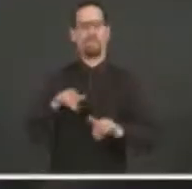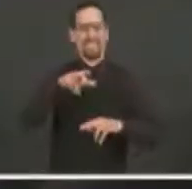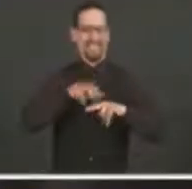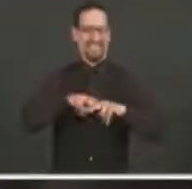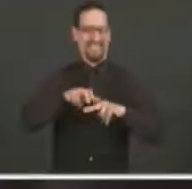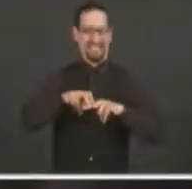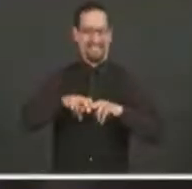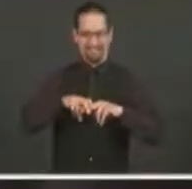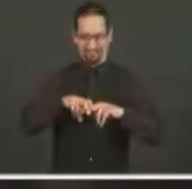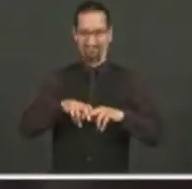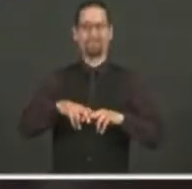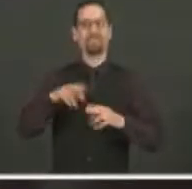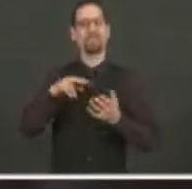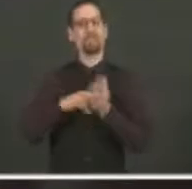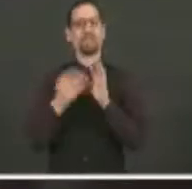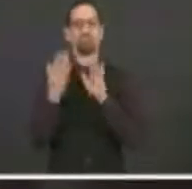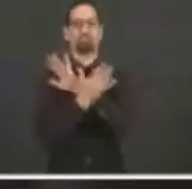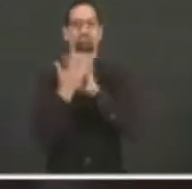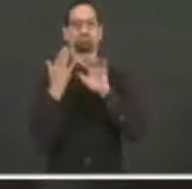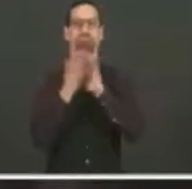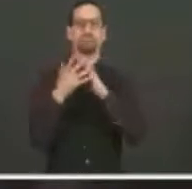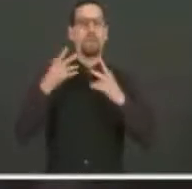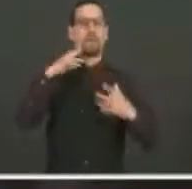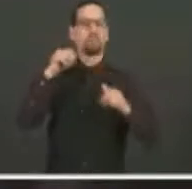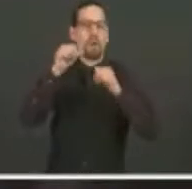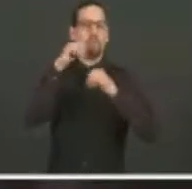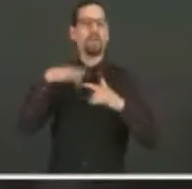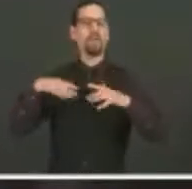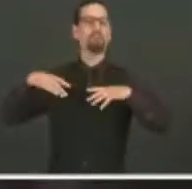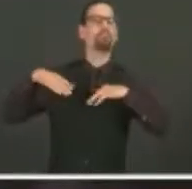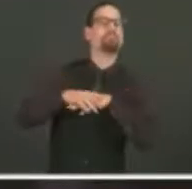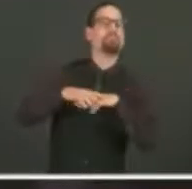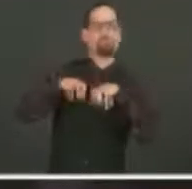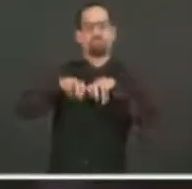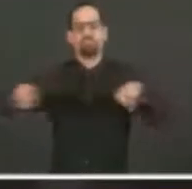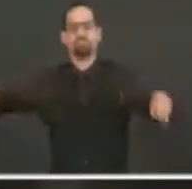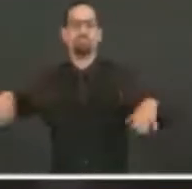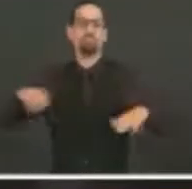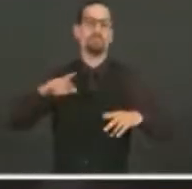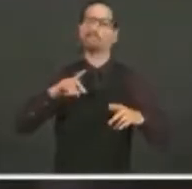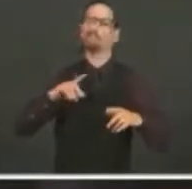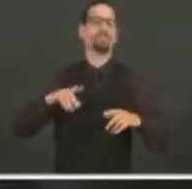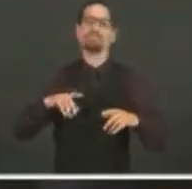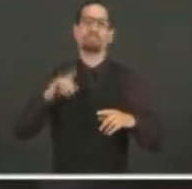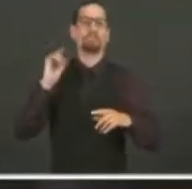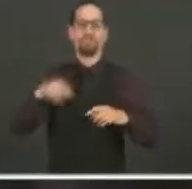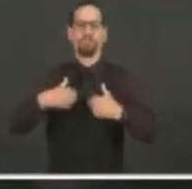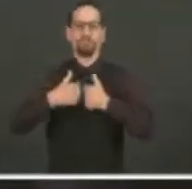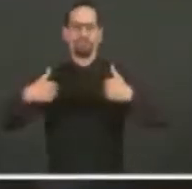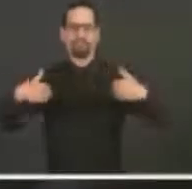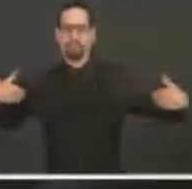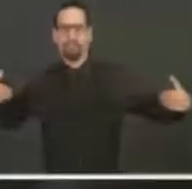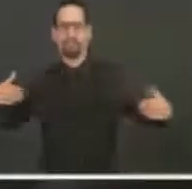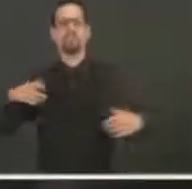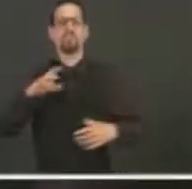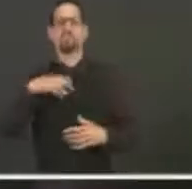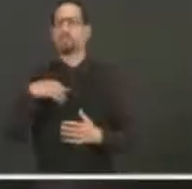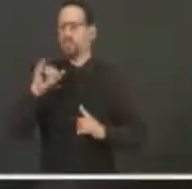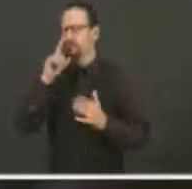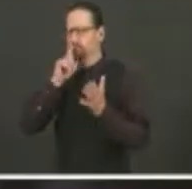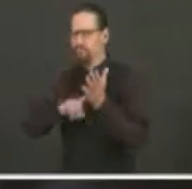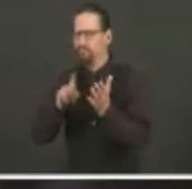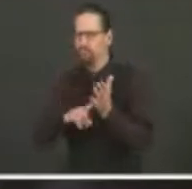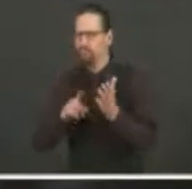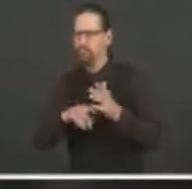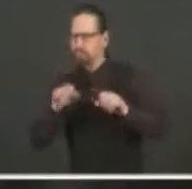no congregating. And we're in heavy dialogue with the industry about how to ensure that that's operationalized. So bars are open.